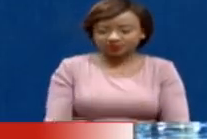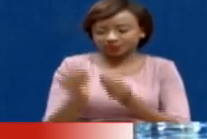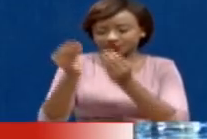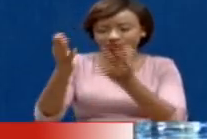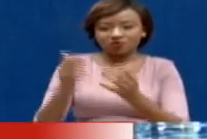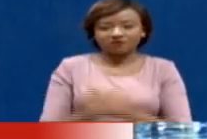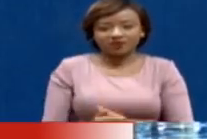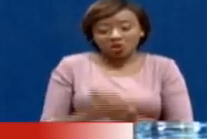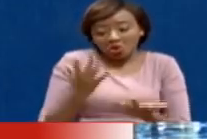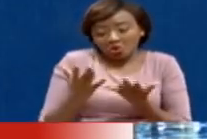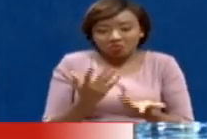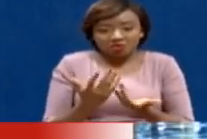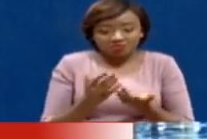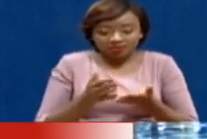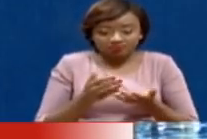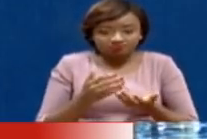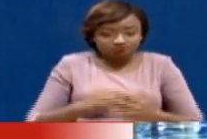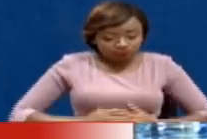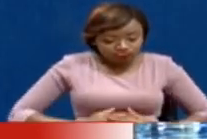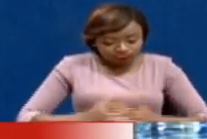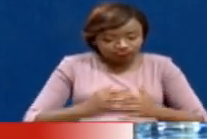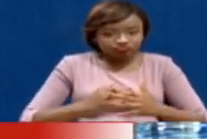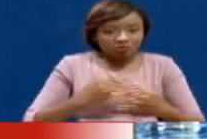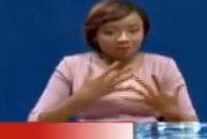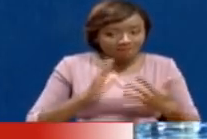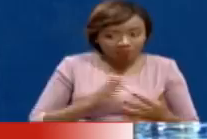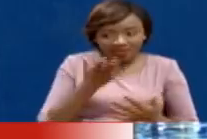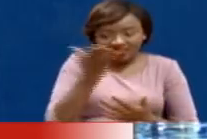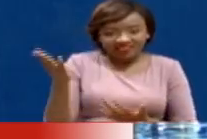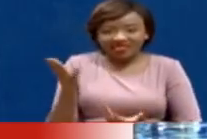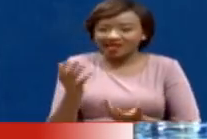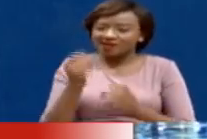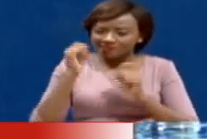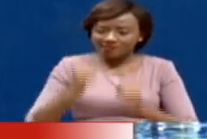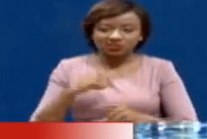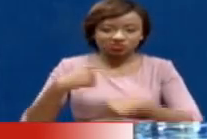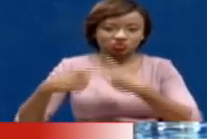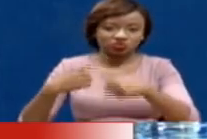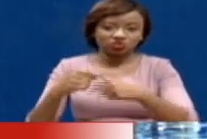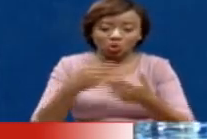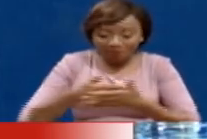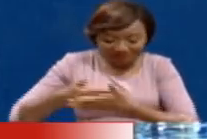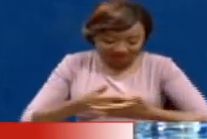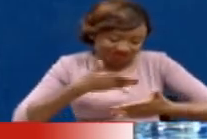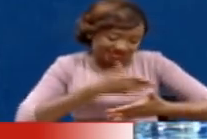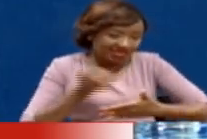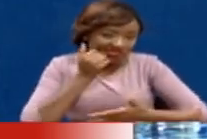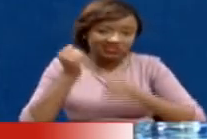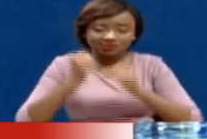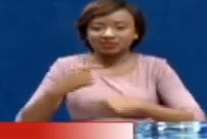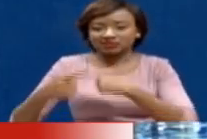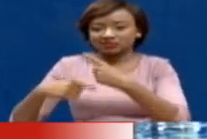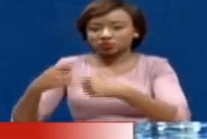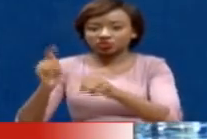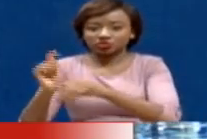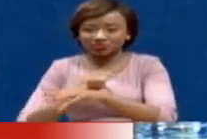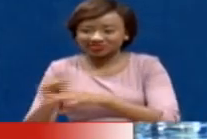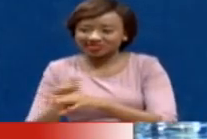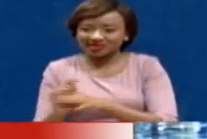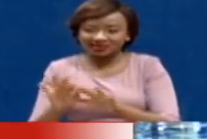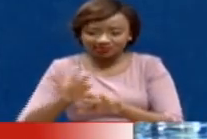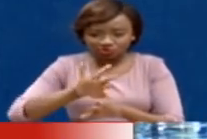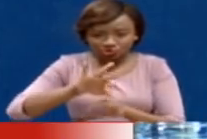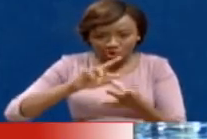maternal newborn child health services have to continue. So as we train, we also don't want to put at risk